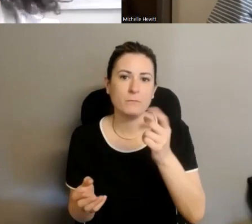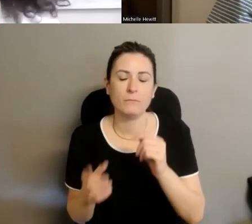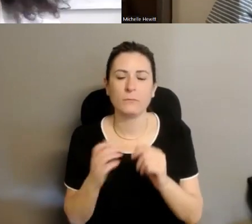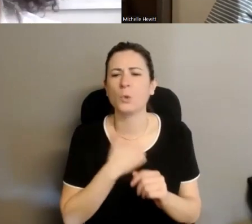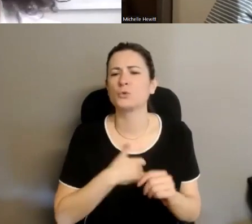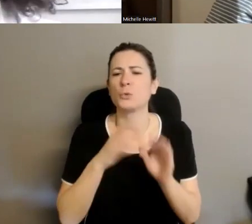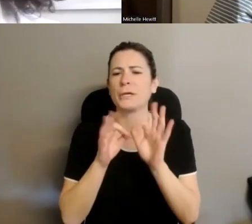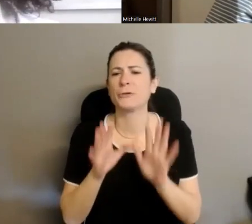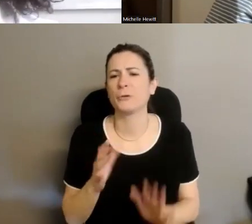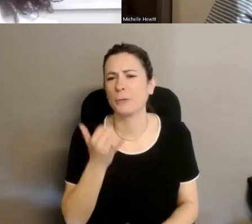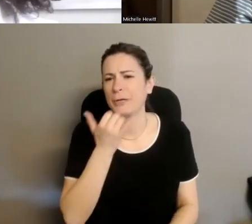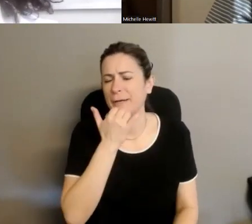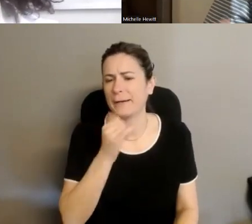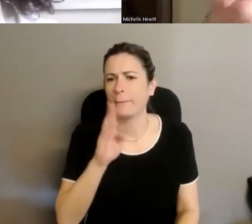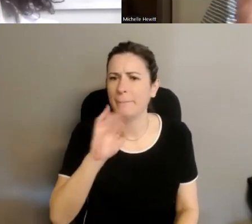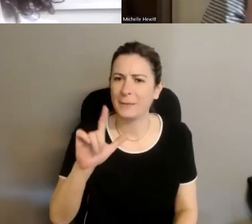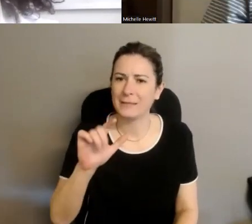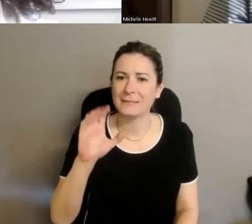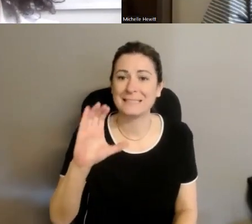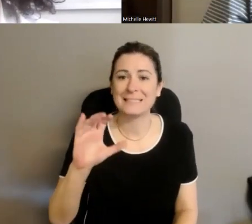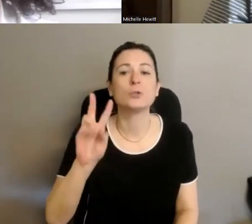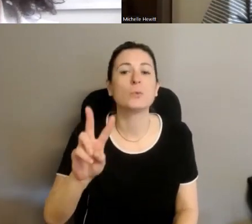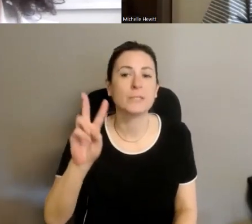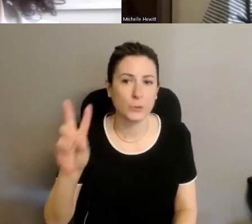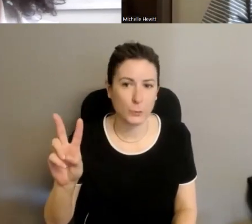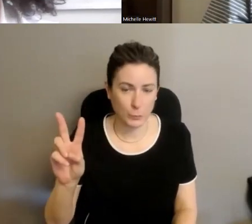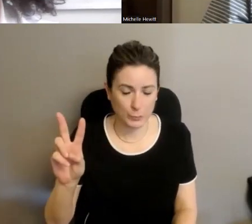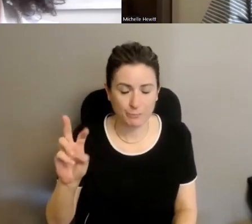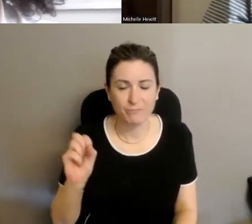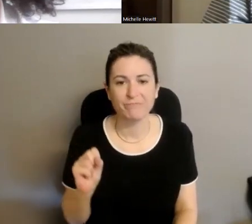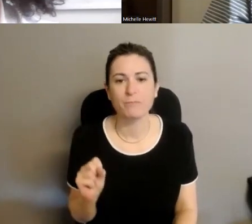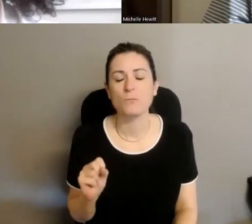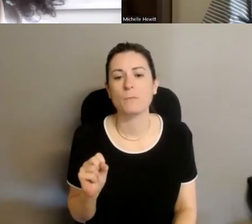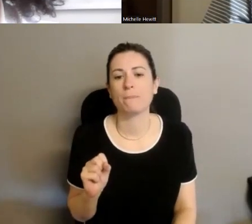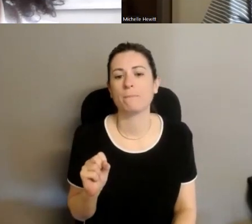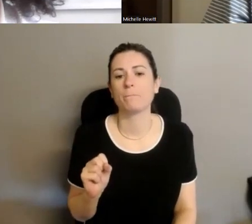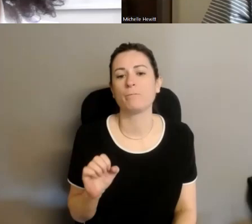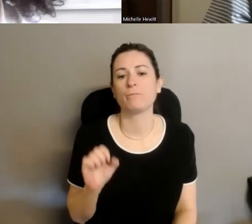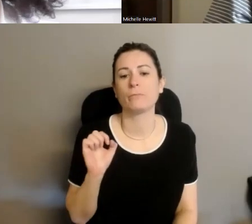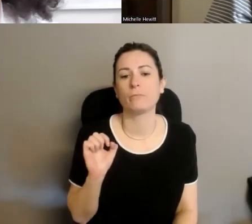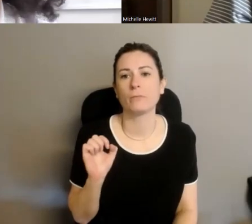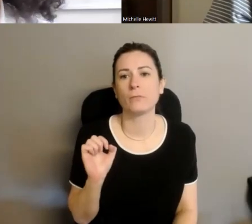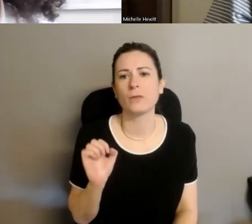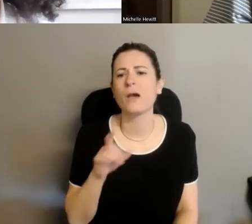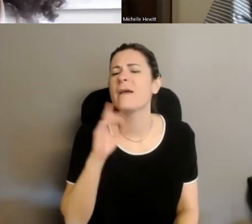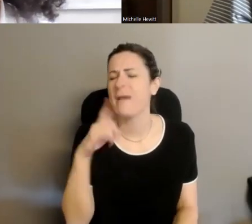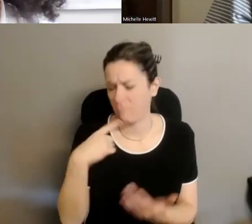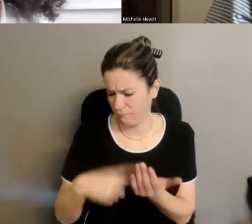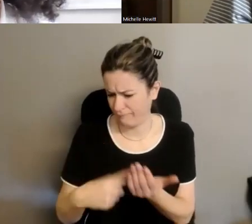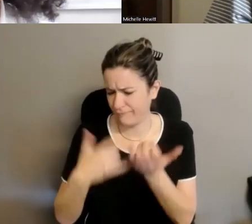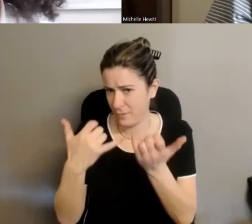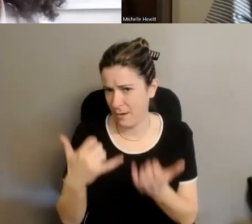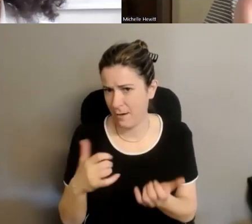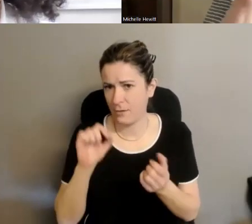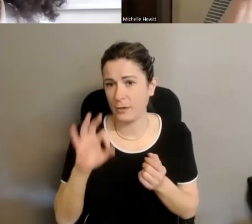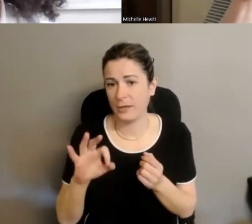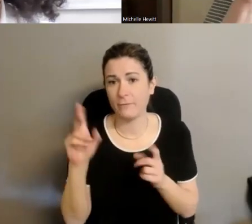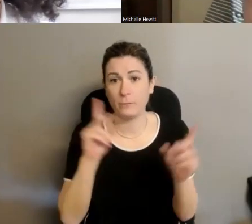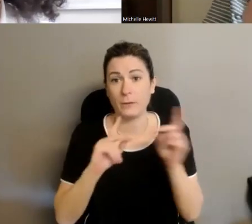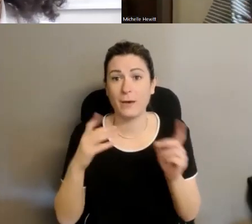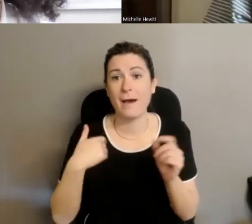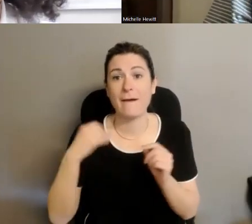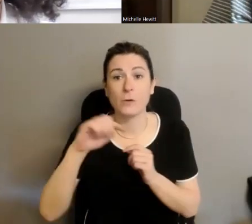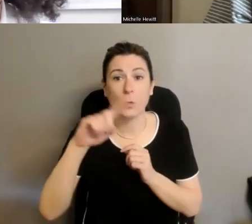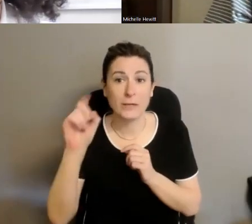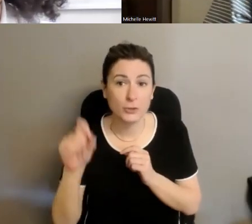C-22 right now, so that if people have questions they want to put into the chat,